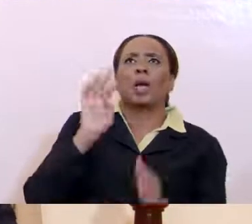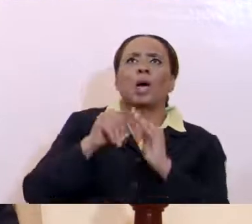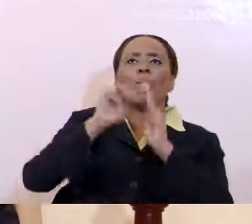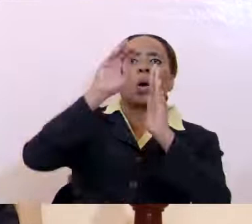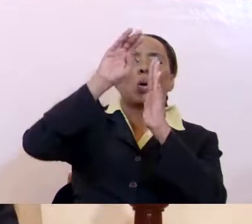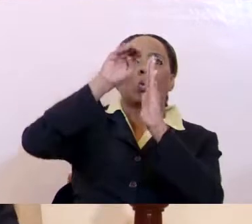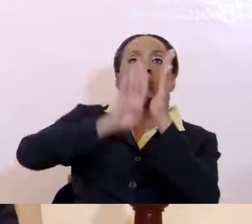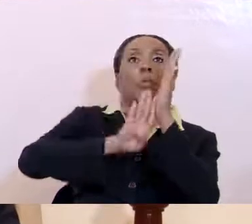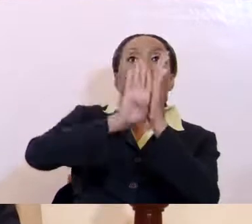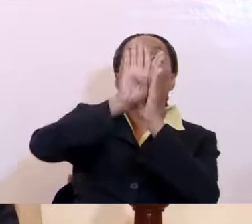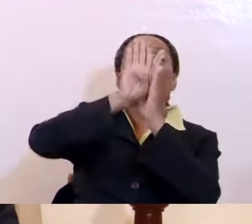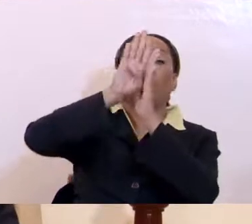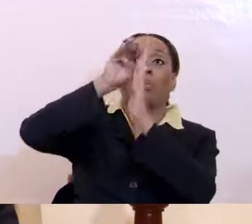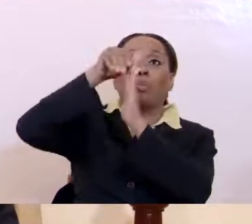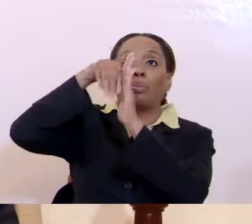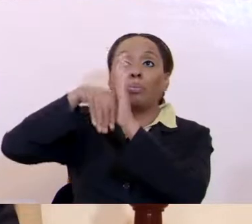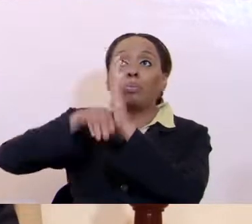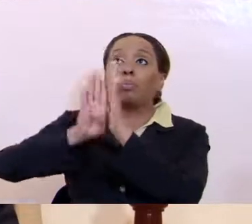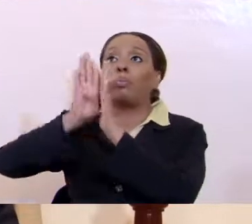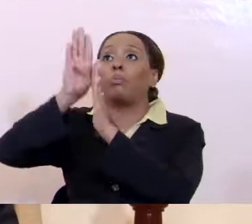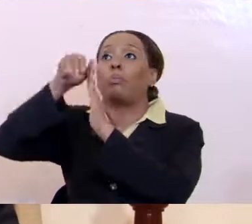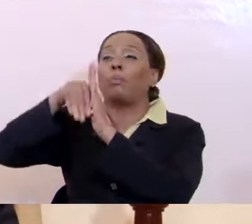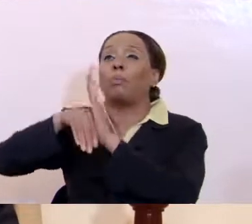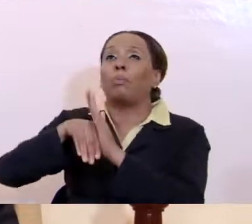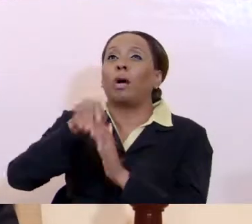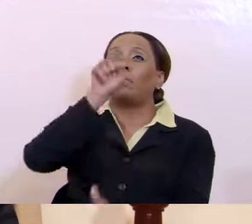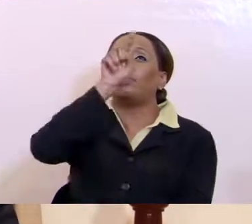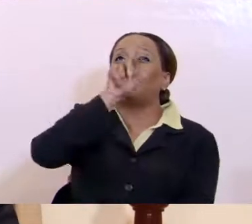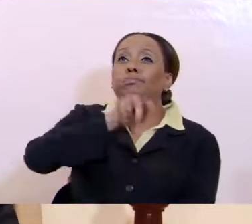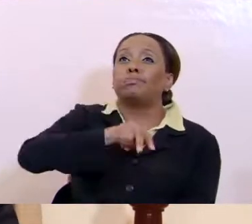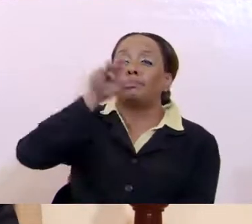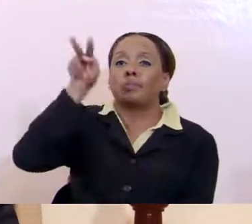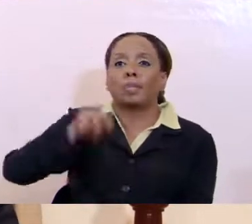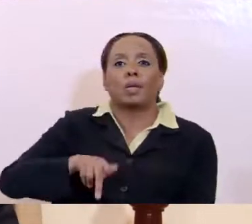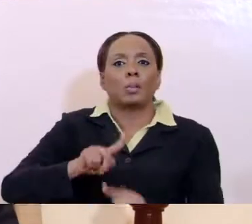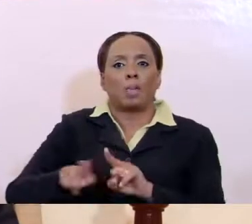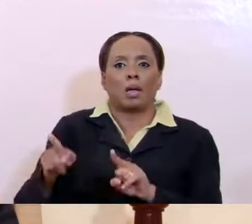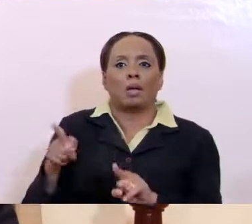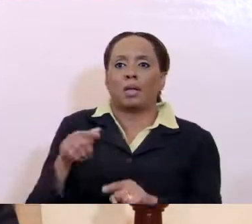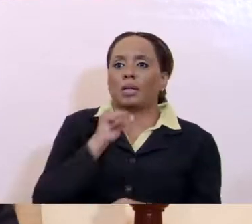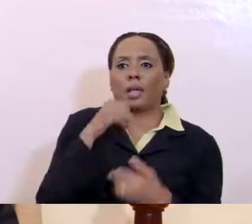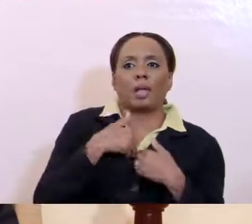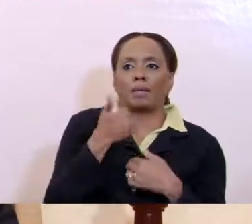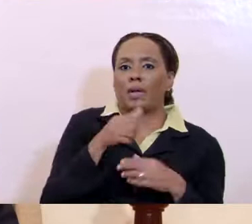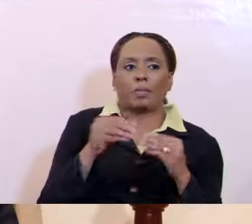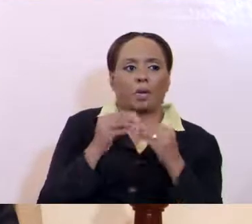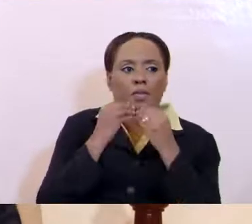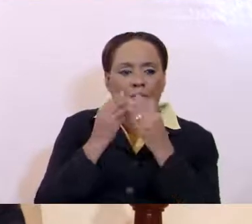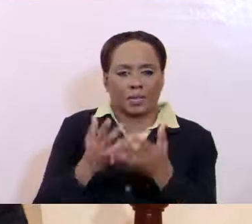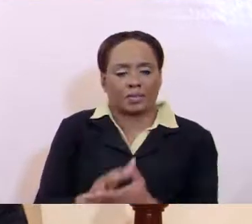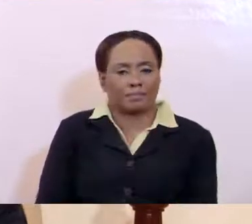them. I don't have any additional information on those to present tonight, however.